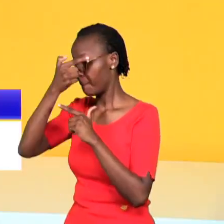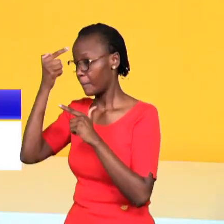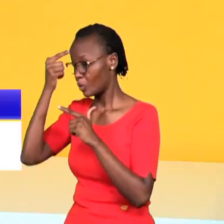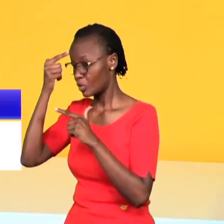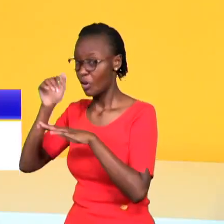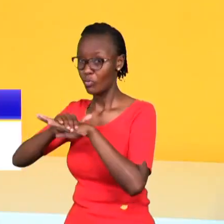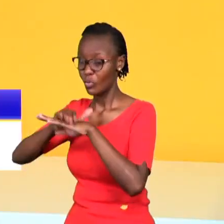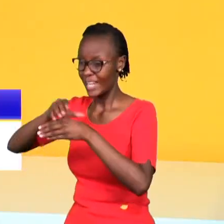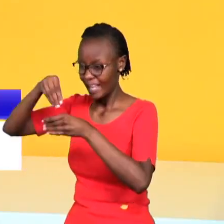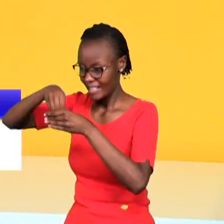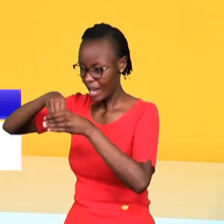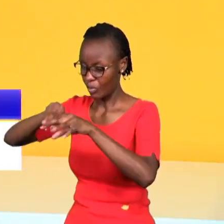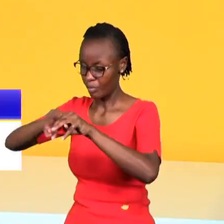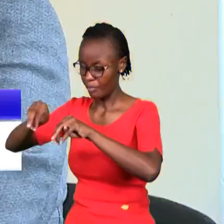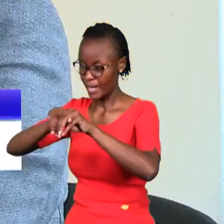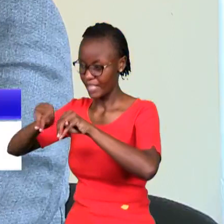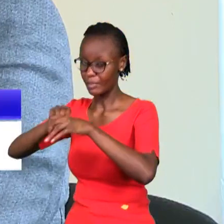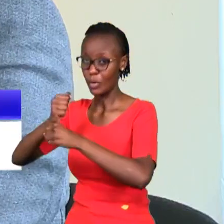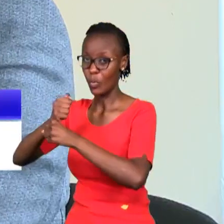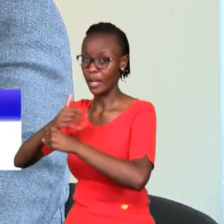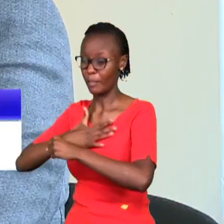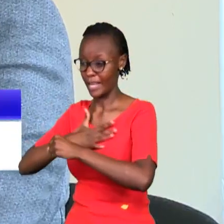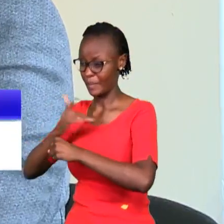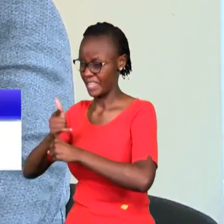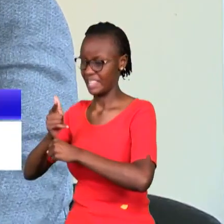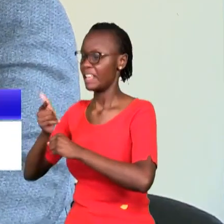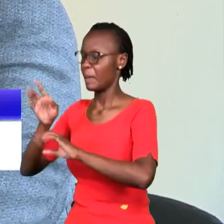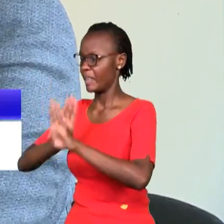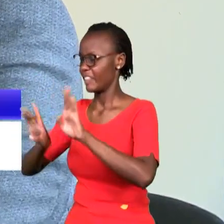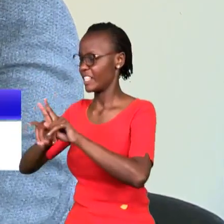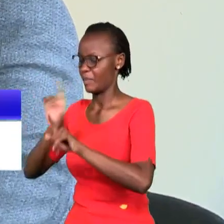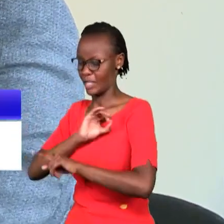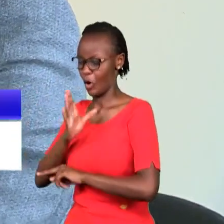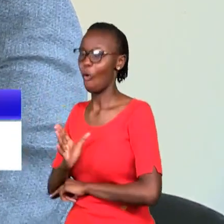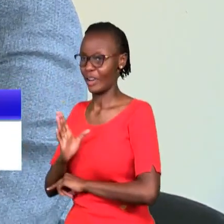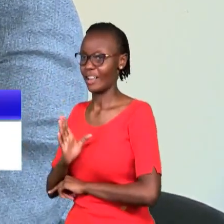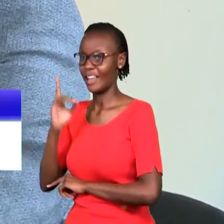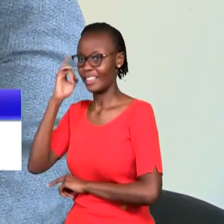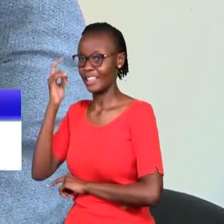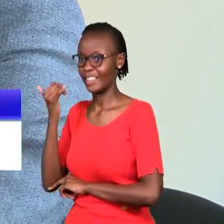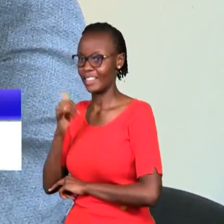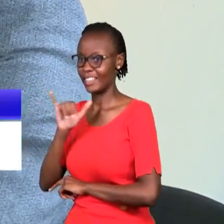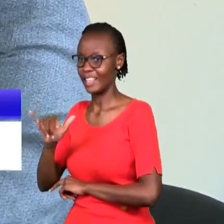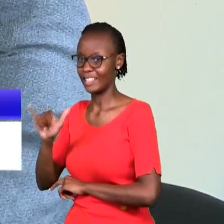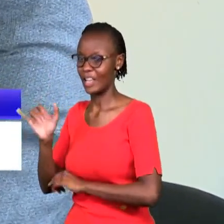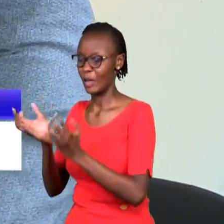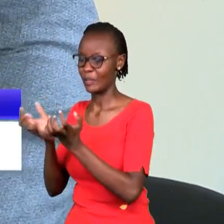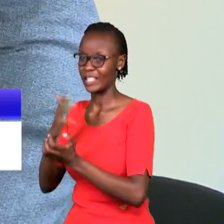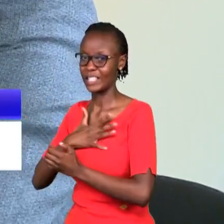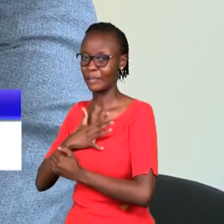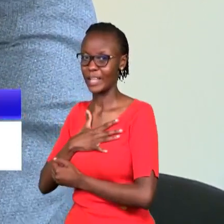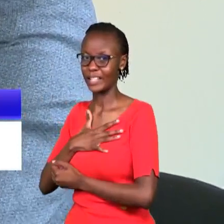management culture, of acting like an owner and the company deliberately rewarding that. So I scaled up through the